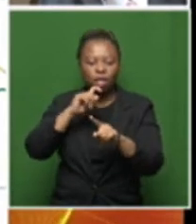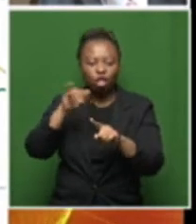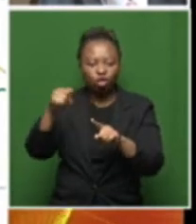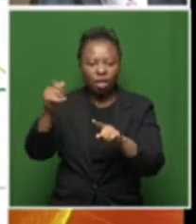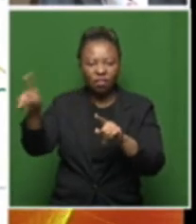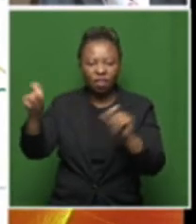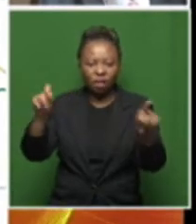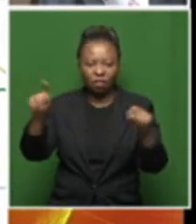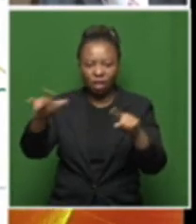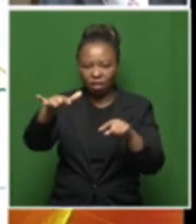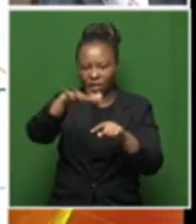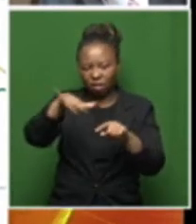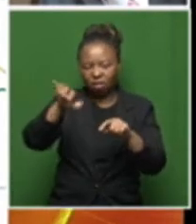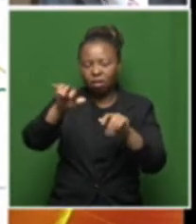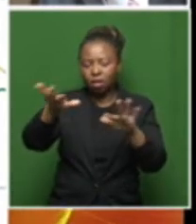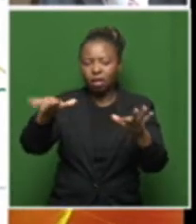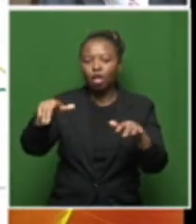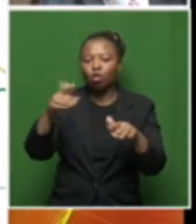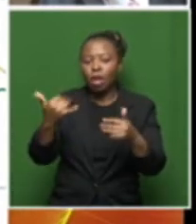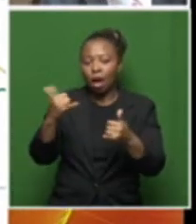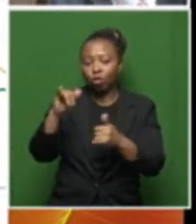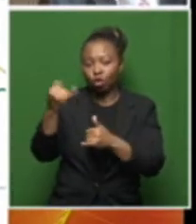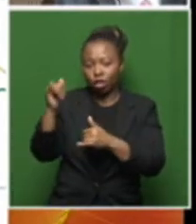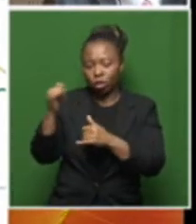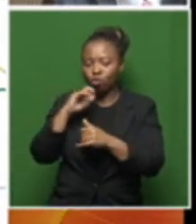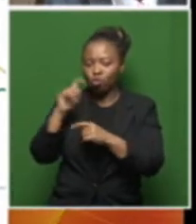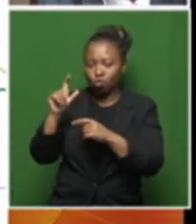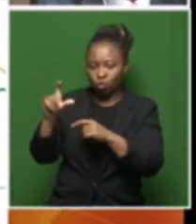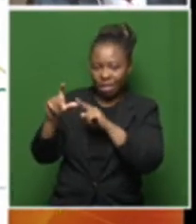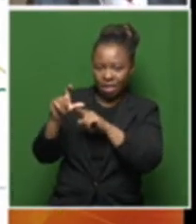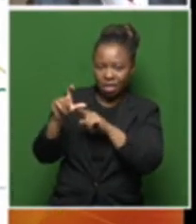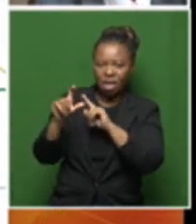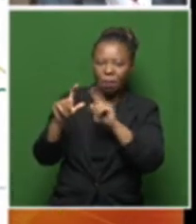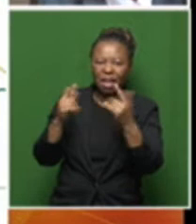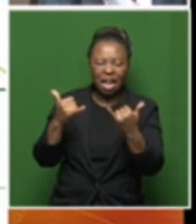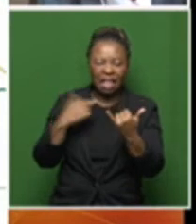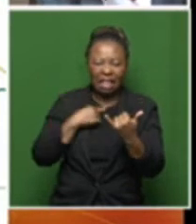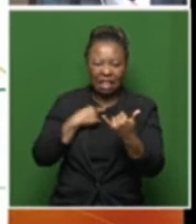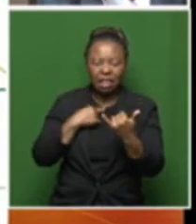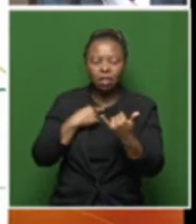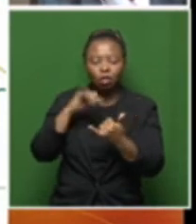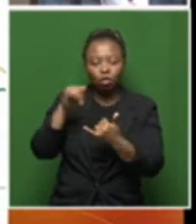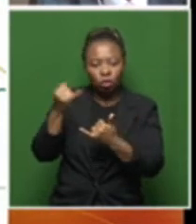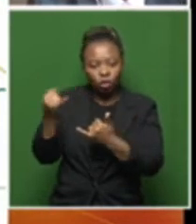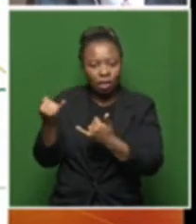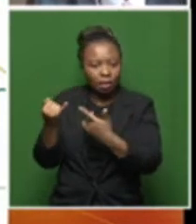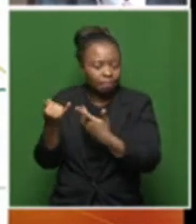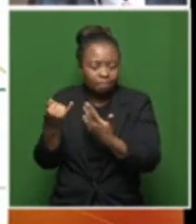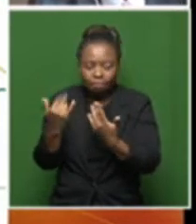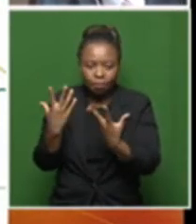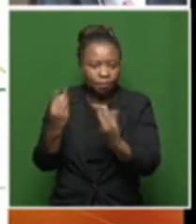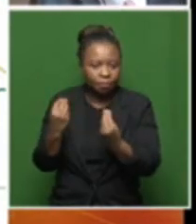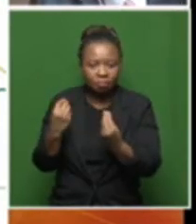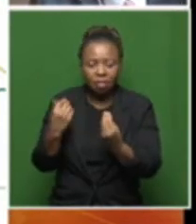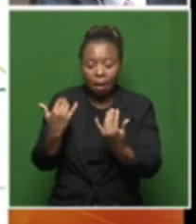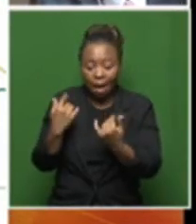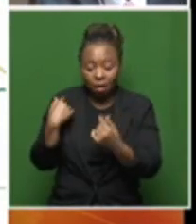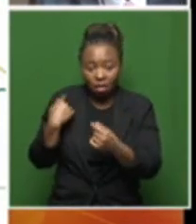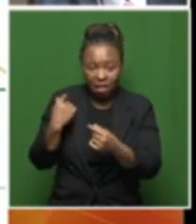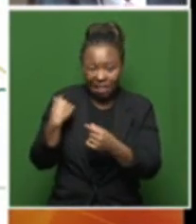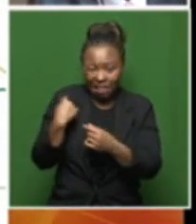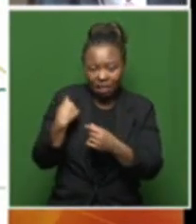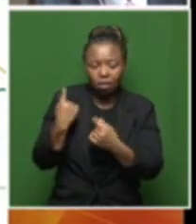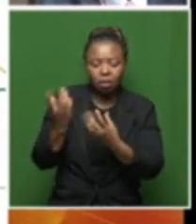Johnson vaccine. And unfortunately, as we know, we were unable to get the Johnson & Johnson vaccine until very recently. So they had